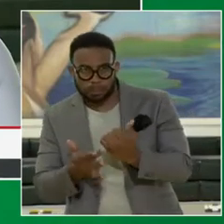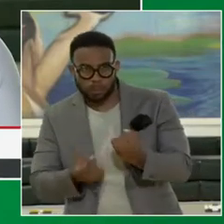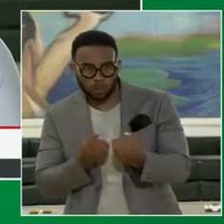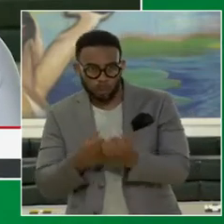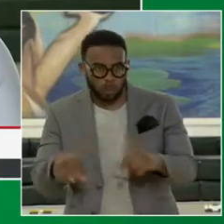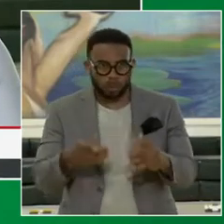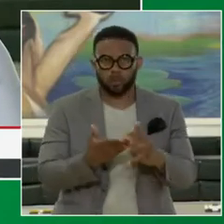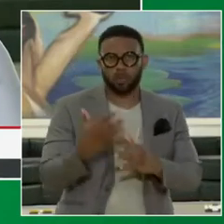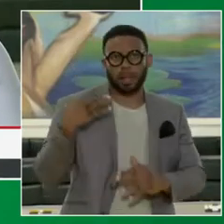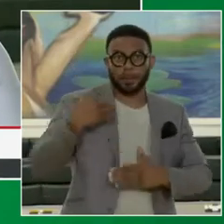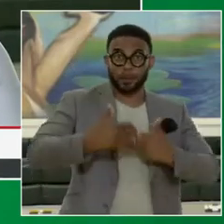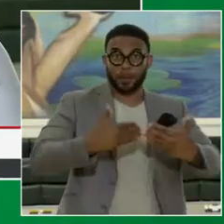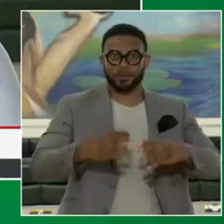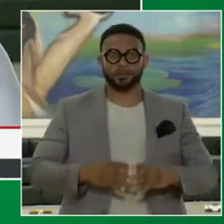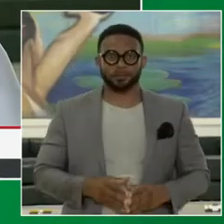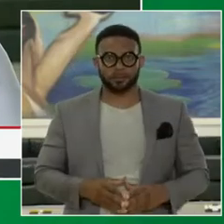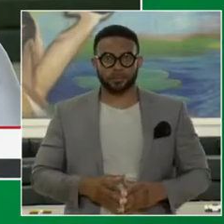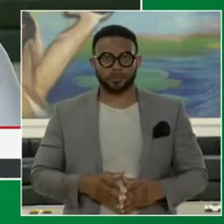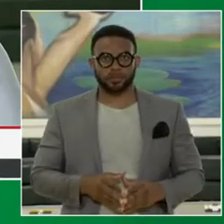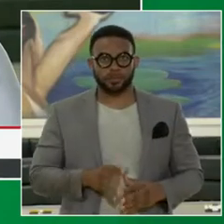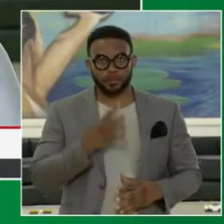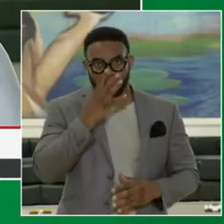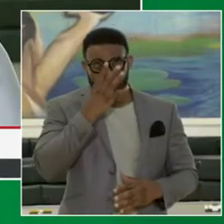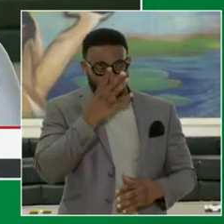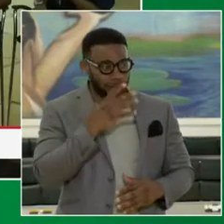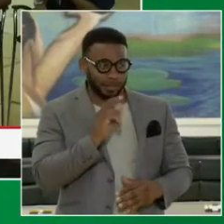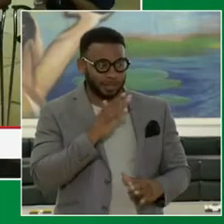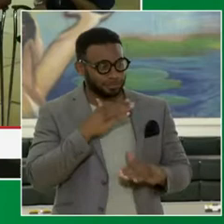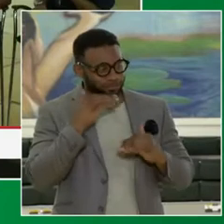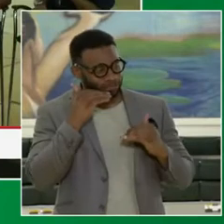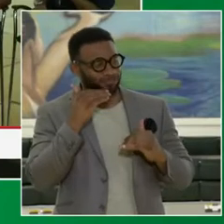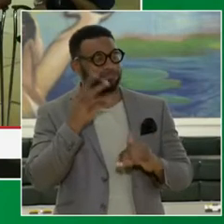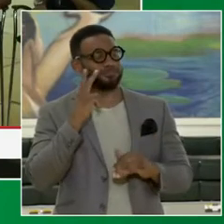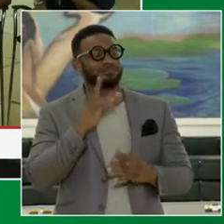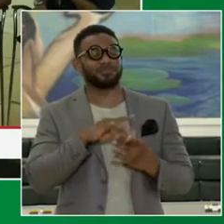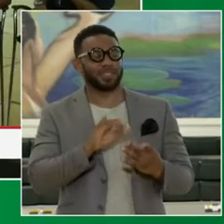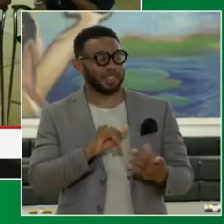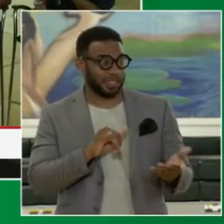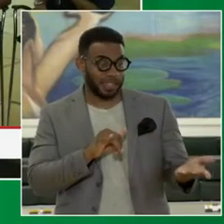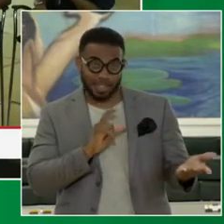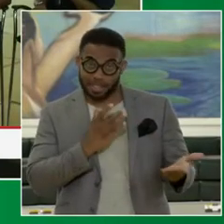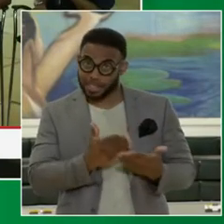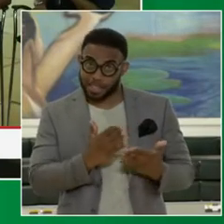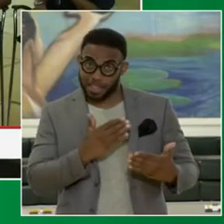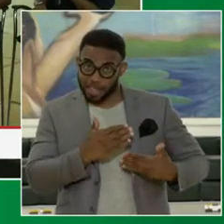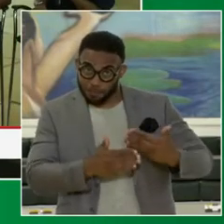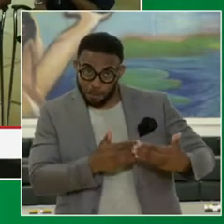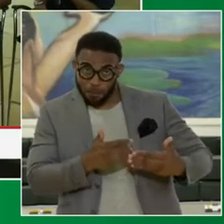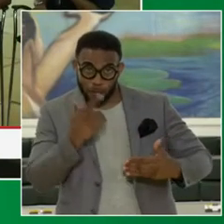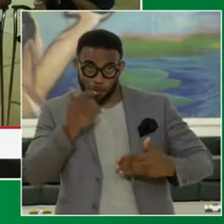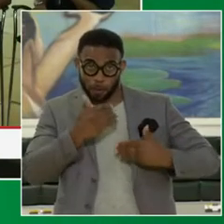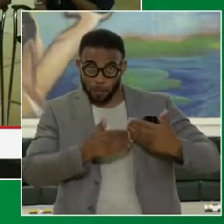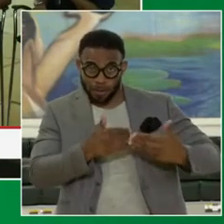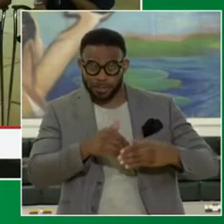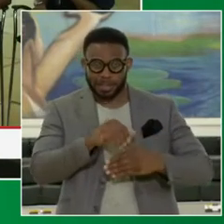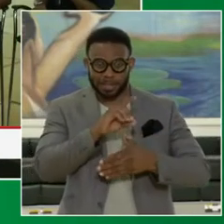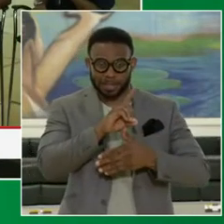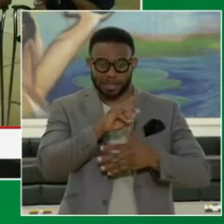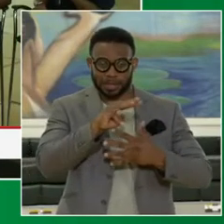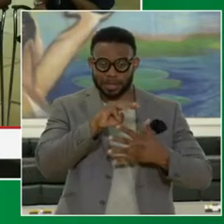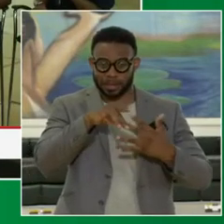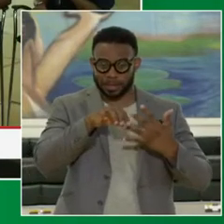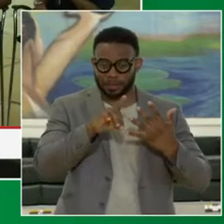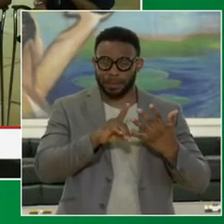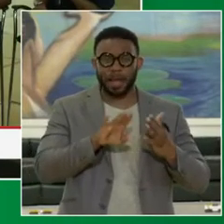them through the application process. So you can see I was like starting to smile as you were saying that, because I was actually thinking of all of our grant processes in DMPED. So how